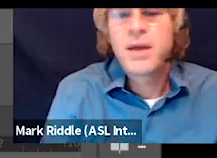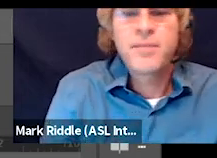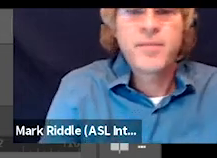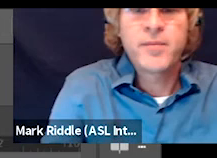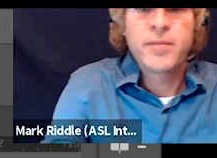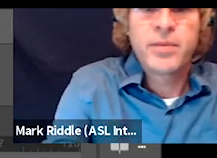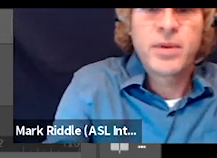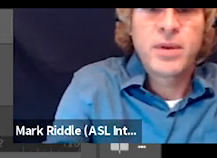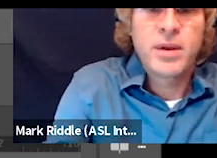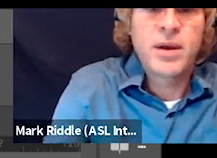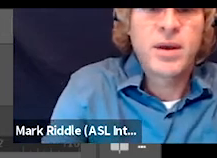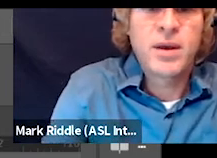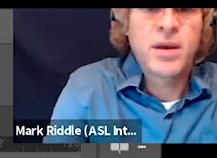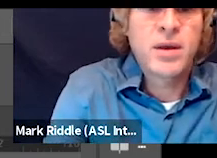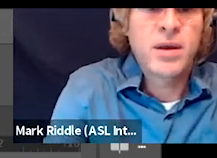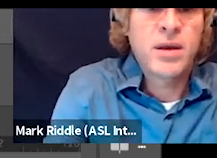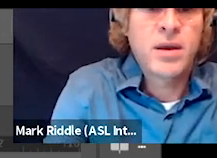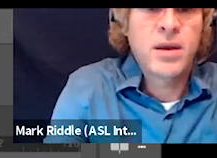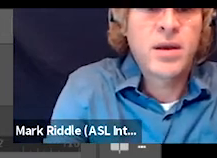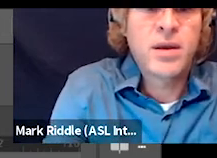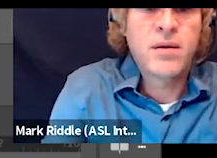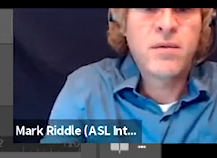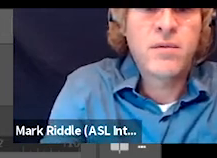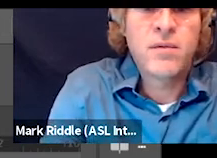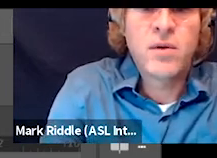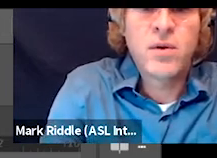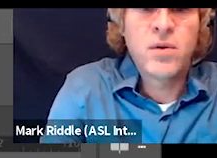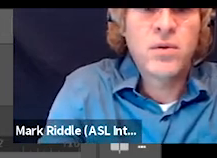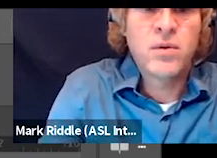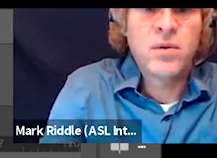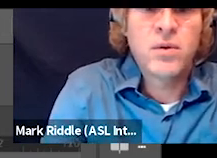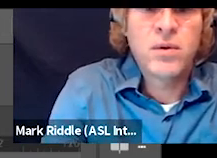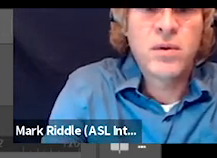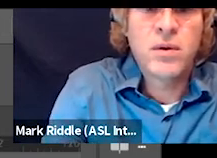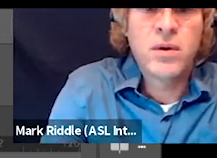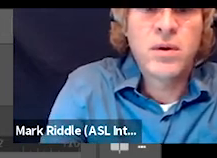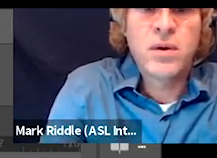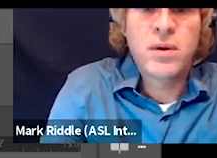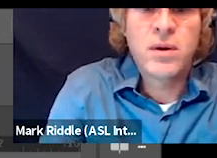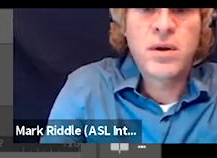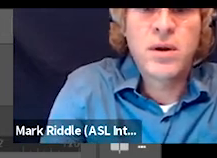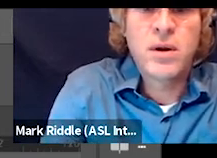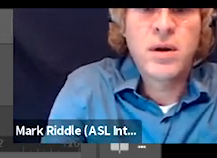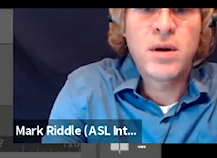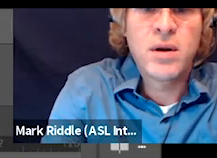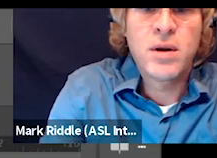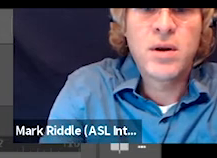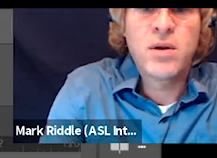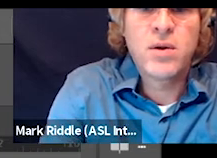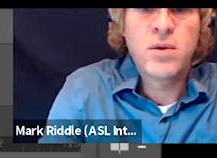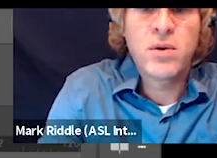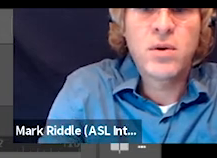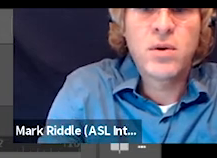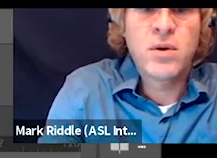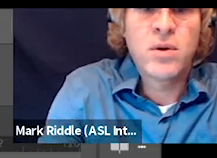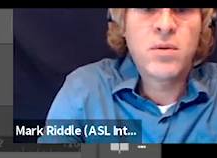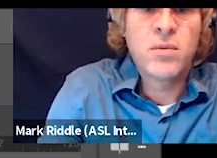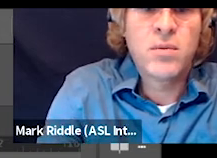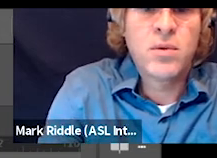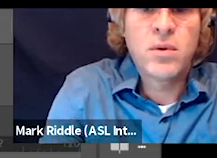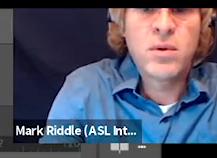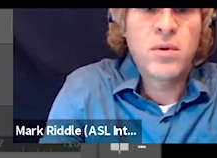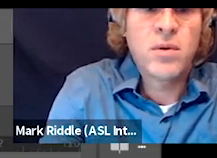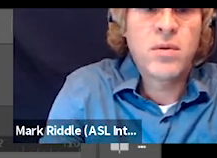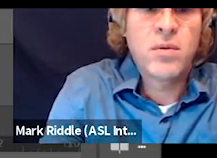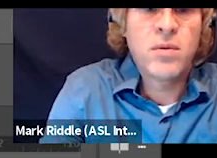you would rather they open in Photoshop, you can change that. I'm not going to go through it because I have to get out